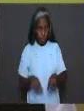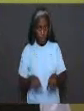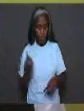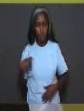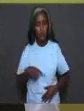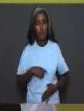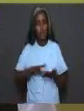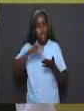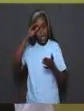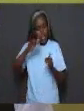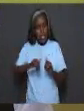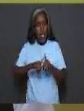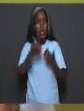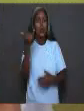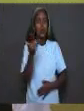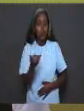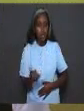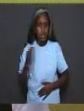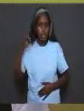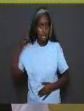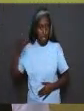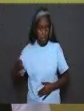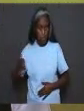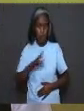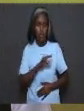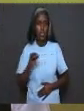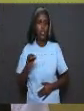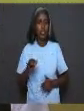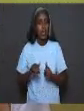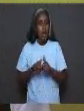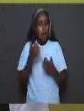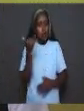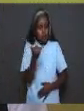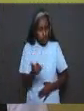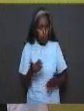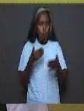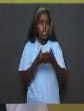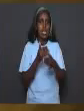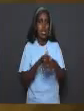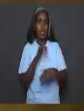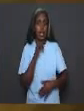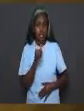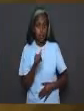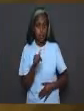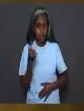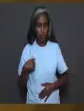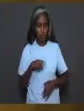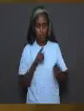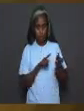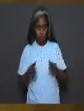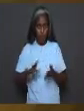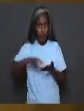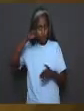Today, we learned how to sketch a hyperbola and how to draw its asymptotes. We